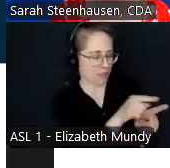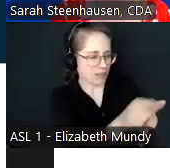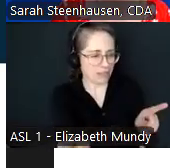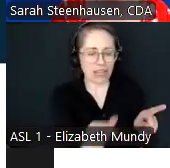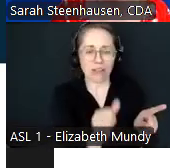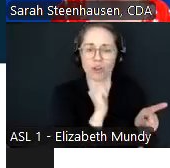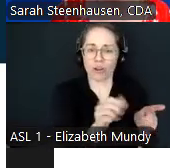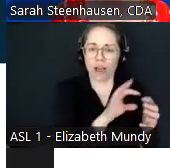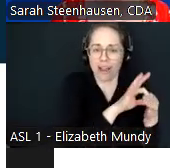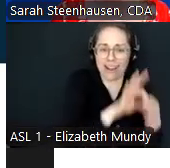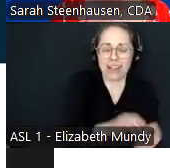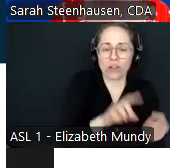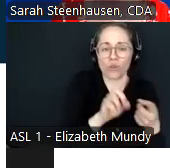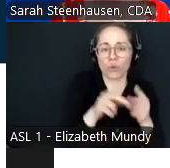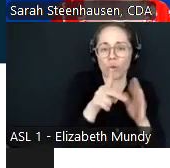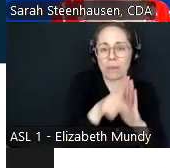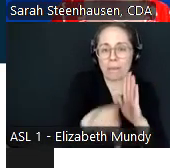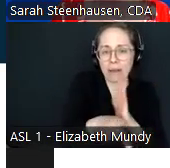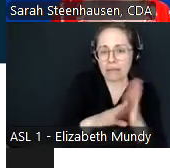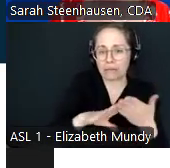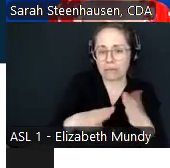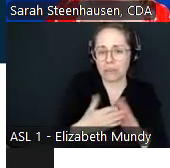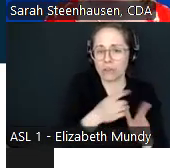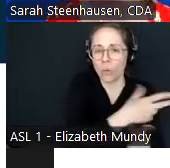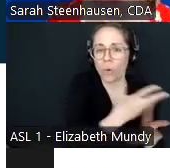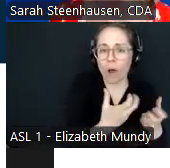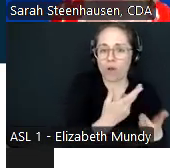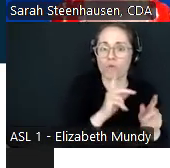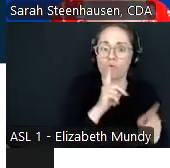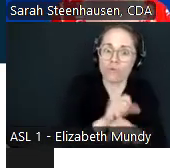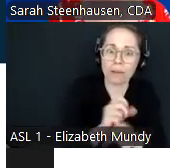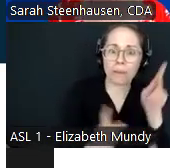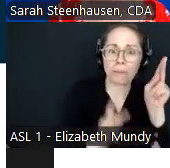community, real people in the community. So this was our key